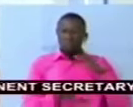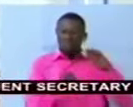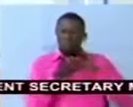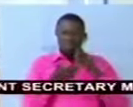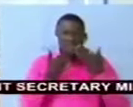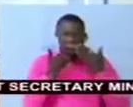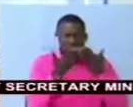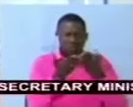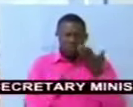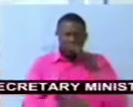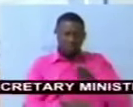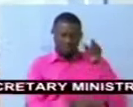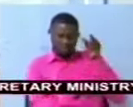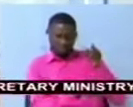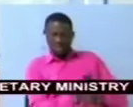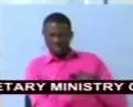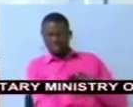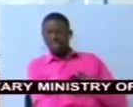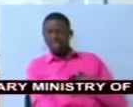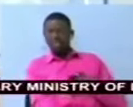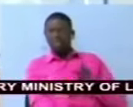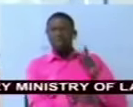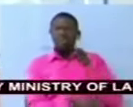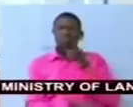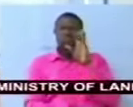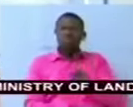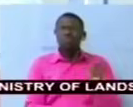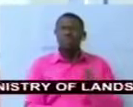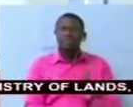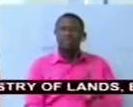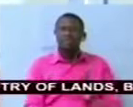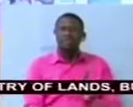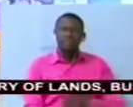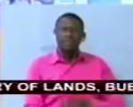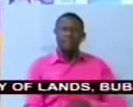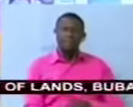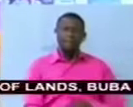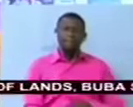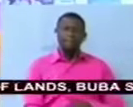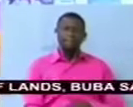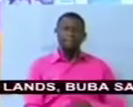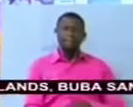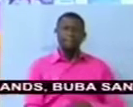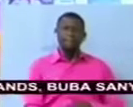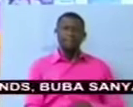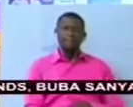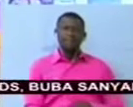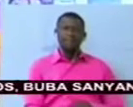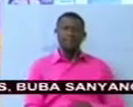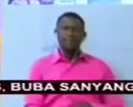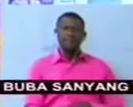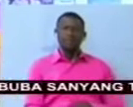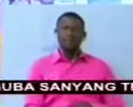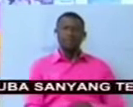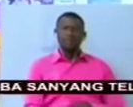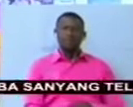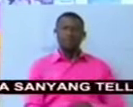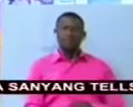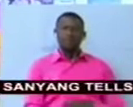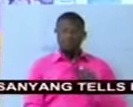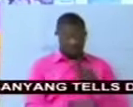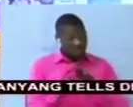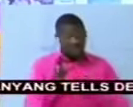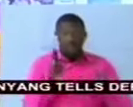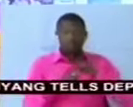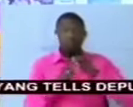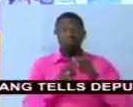person? Bila waji joxe xibar bi lan nga def? Lima def moy dama len bolé ci drug squad yi. I reported